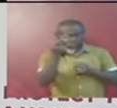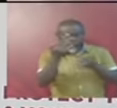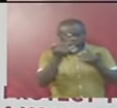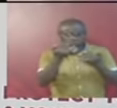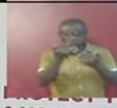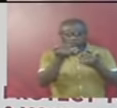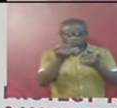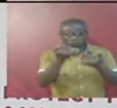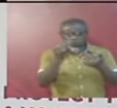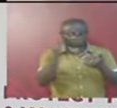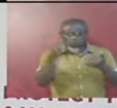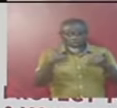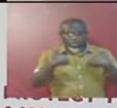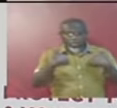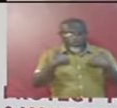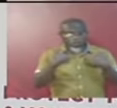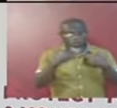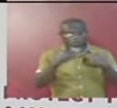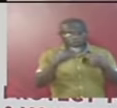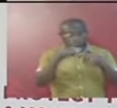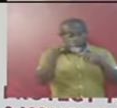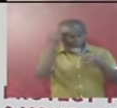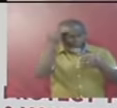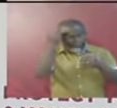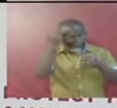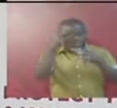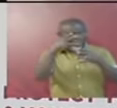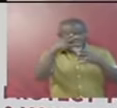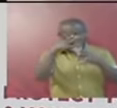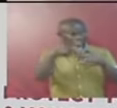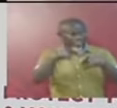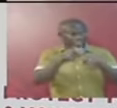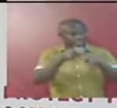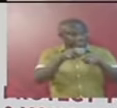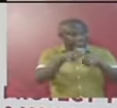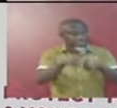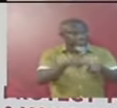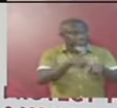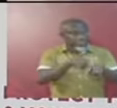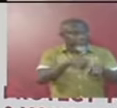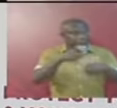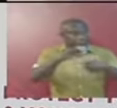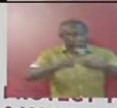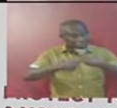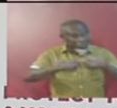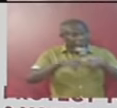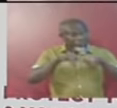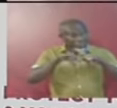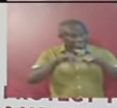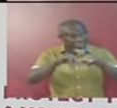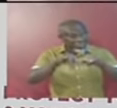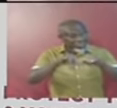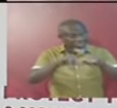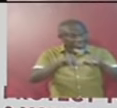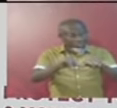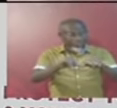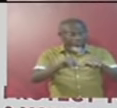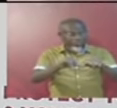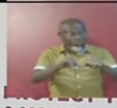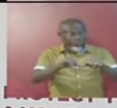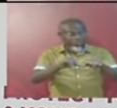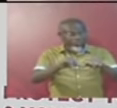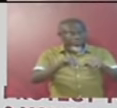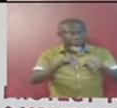mental health outcomes are to be expected, and the World Health Organization has published numerous guidelines in